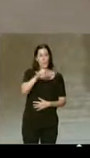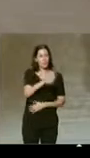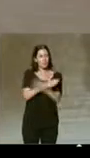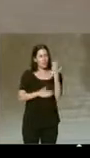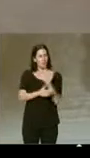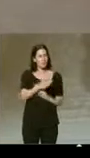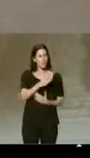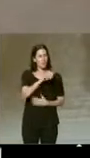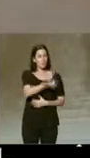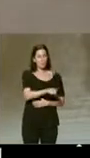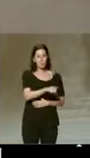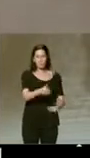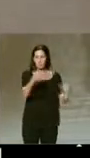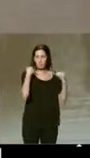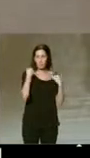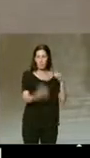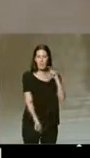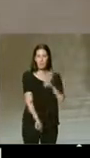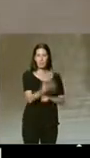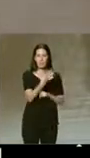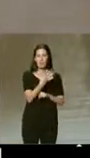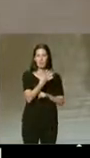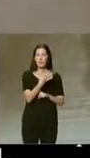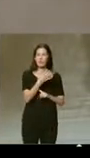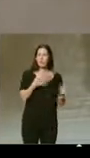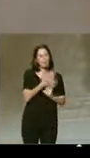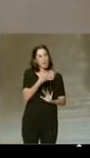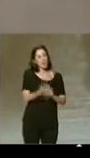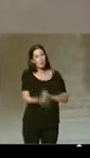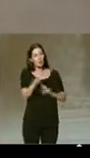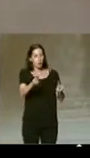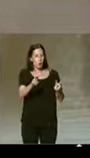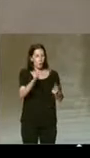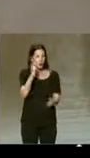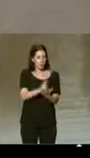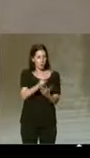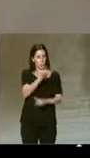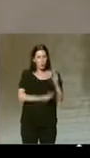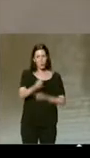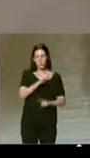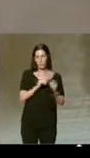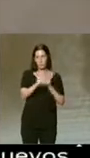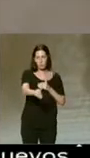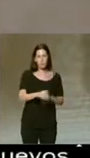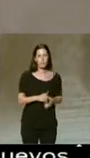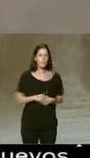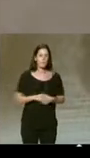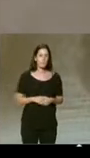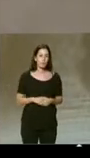traditional universities, but when people with impairments become creators, we are really facing those